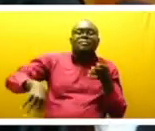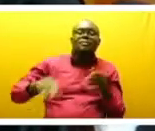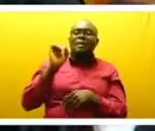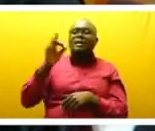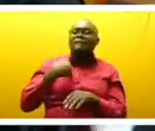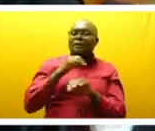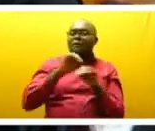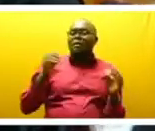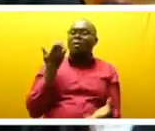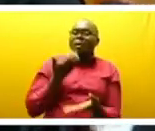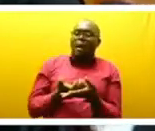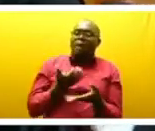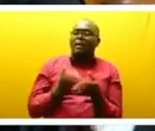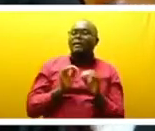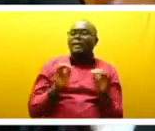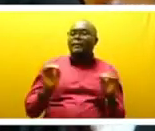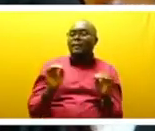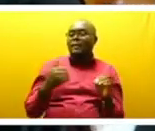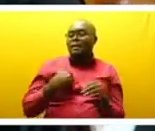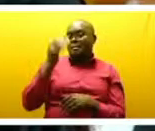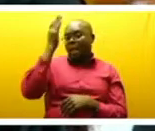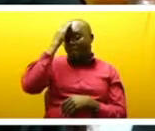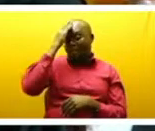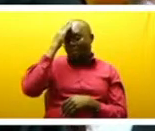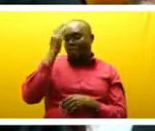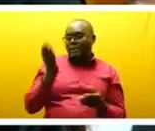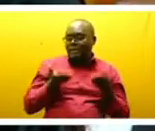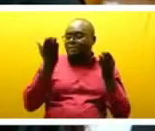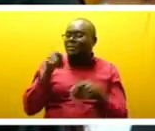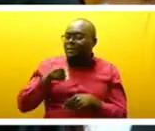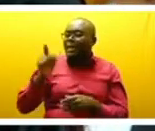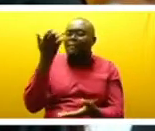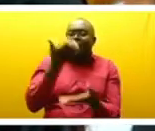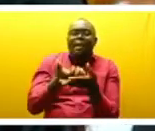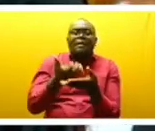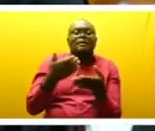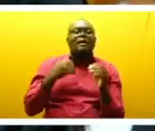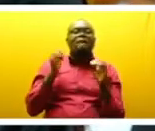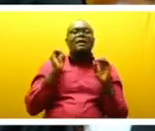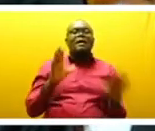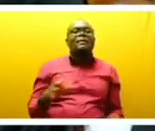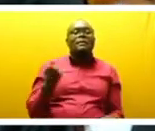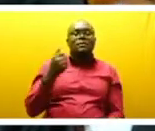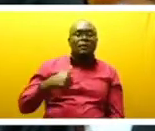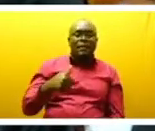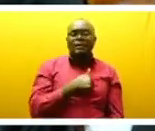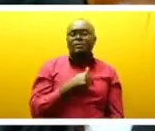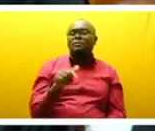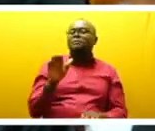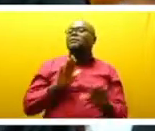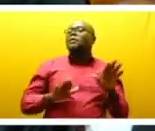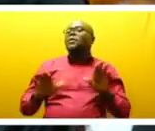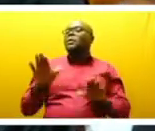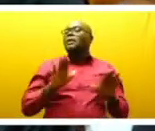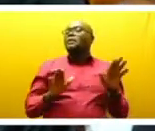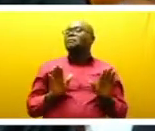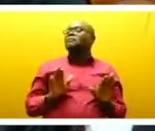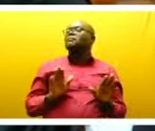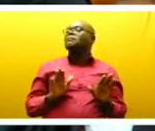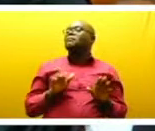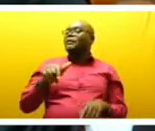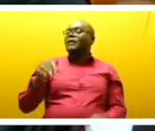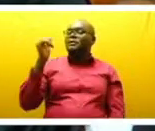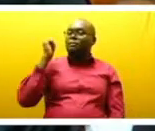no proof, and in my humble submission, there is no proof, so that we discourage this